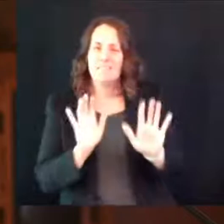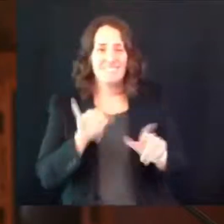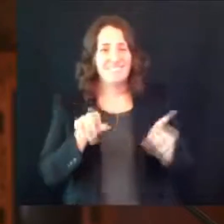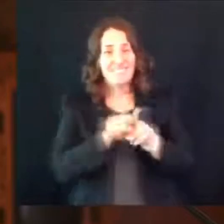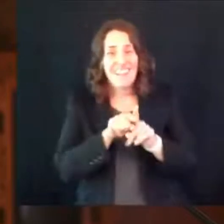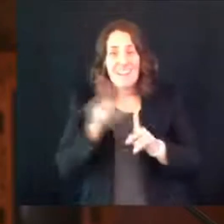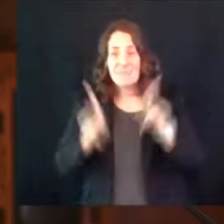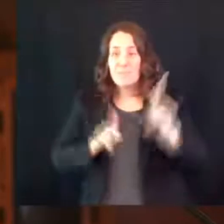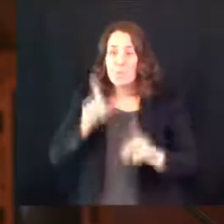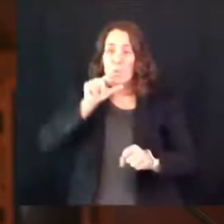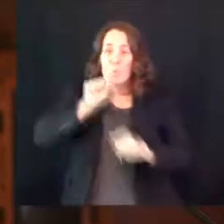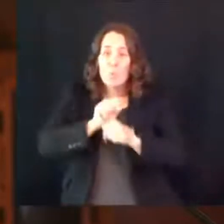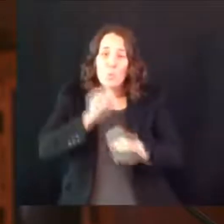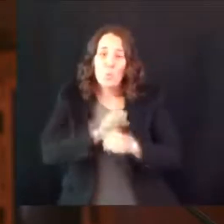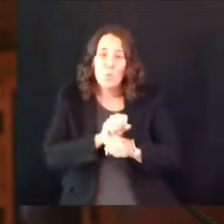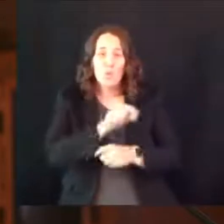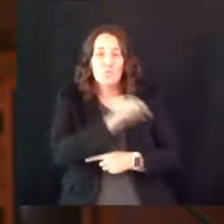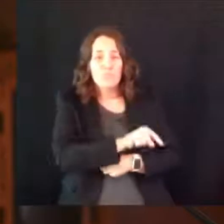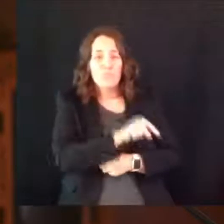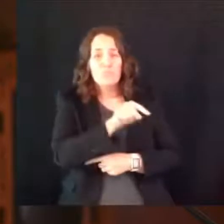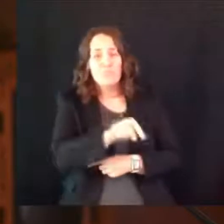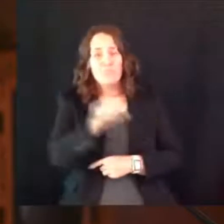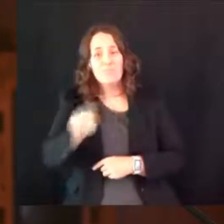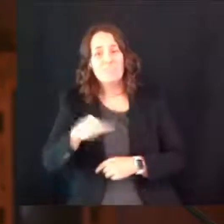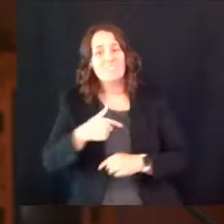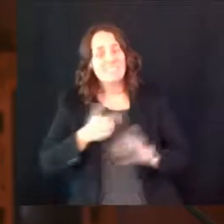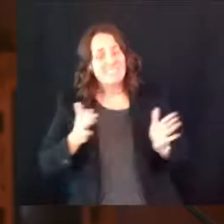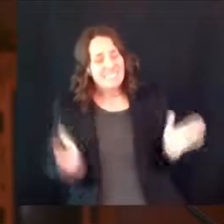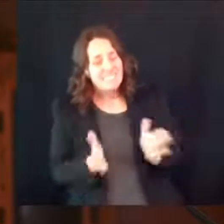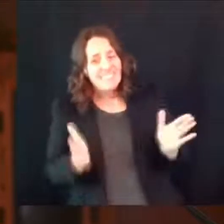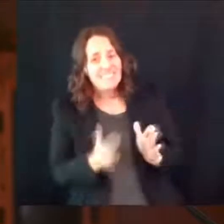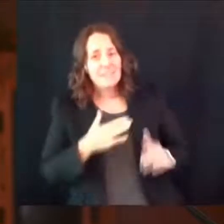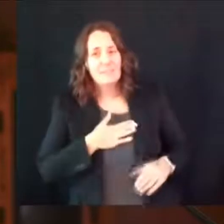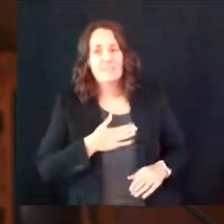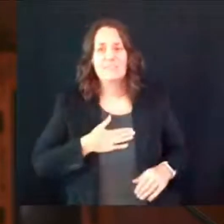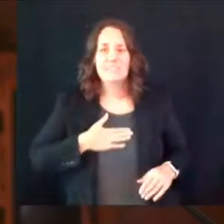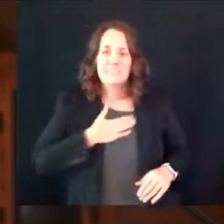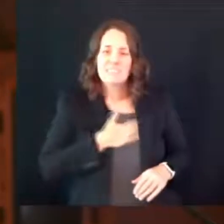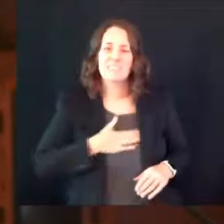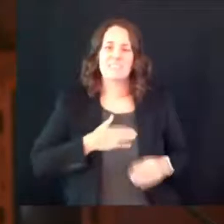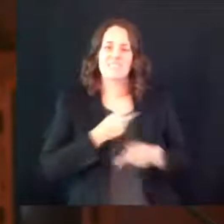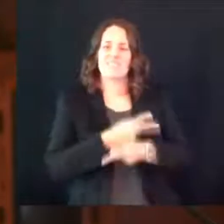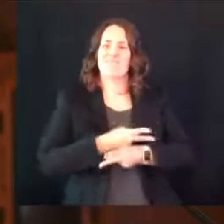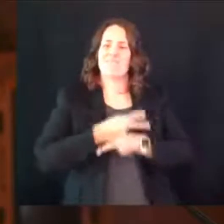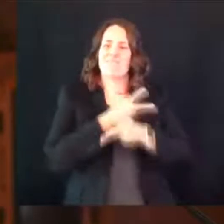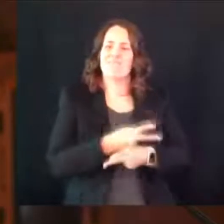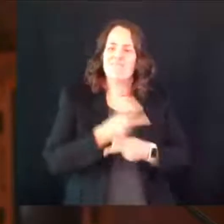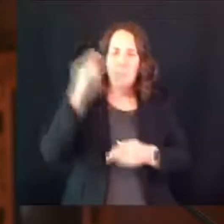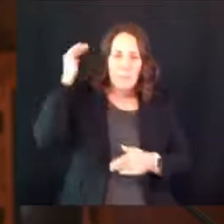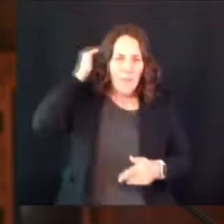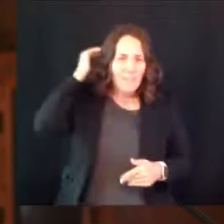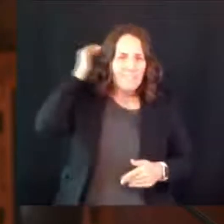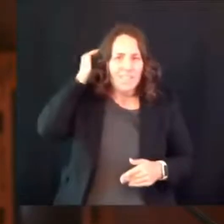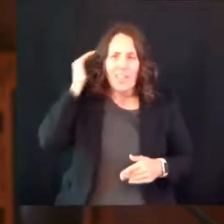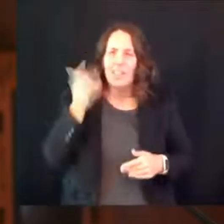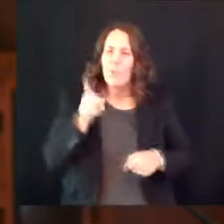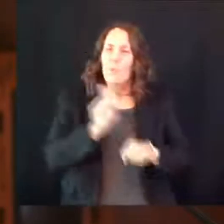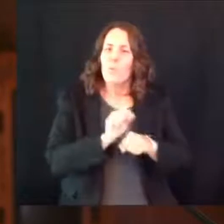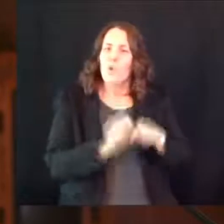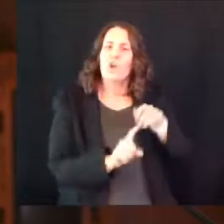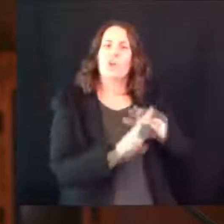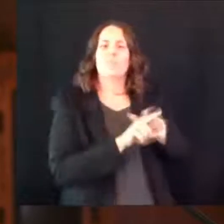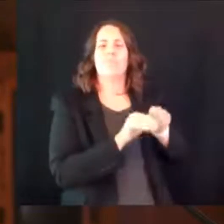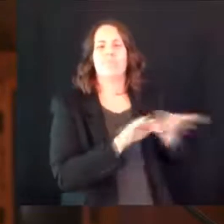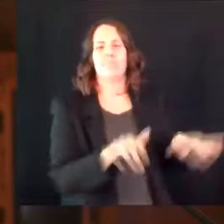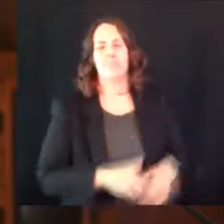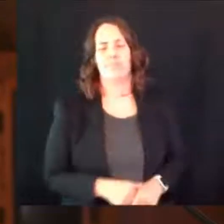in isolation or quarantine because they've been exposed in the community. We need the workforce across the board